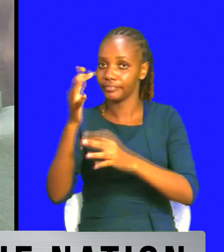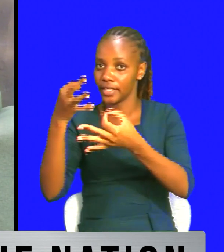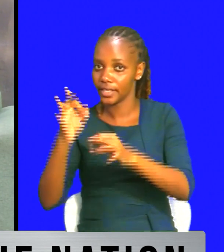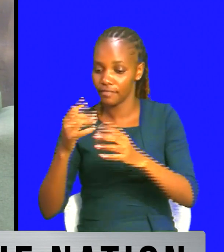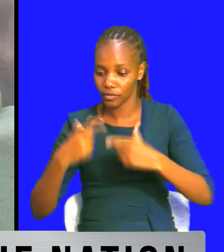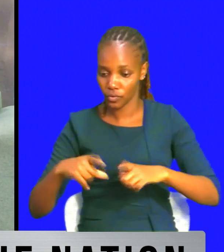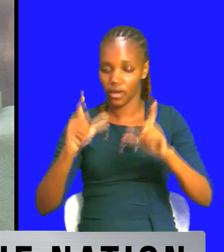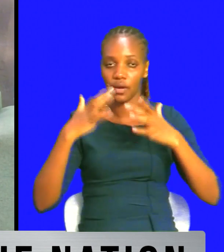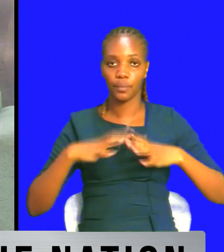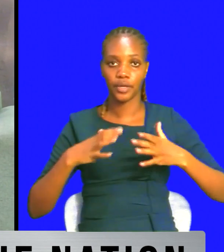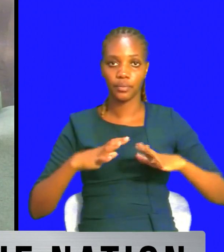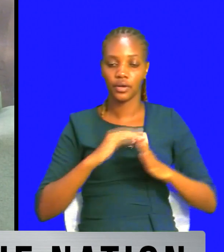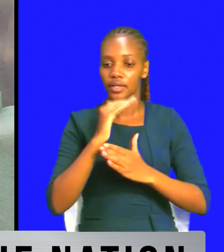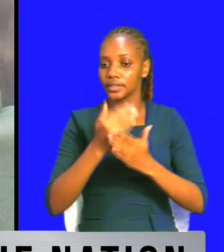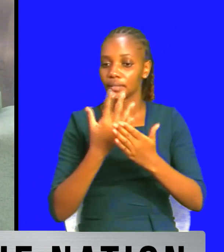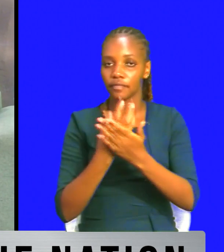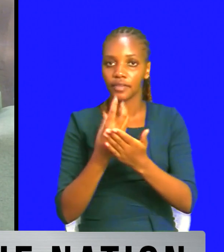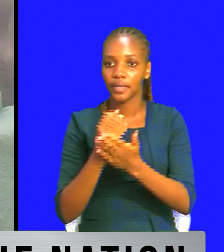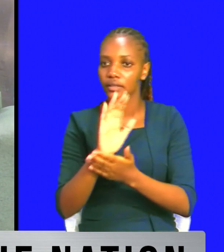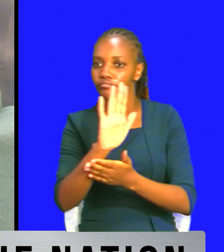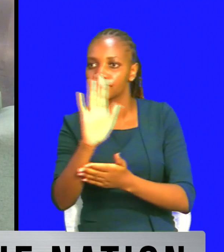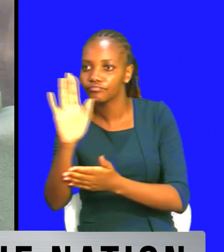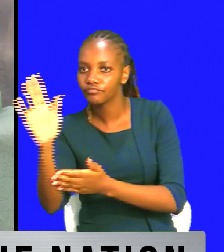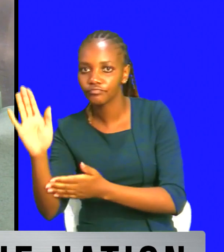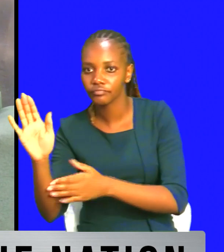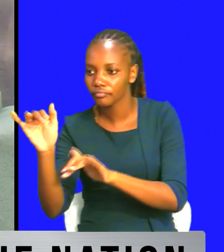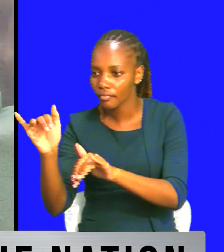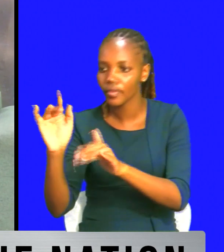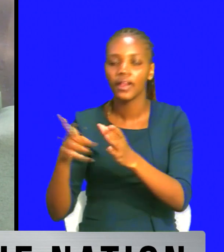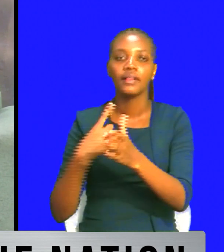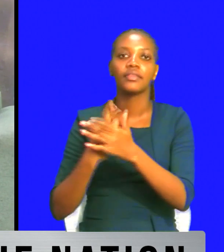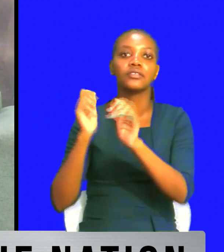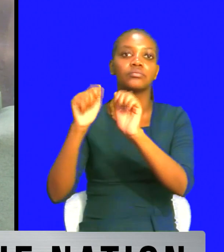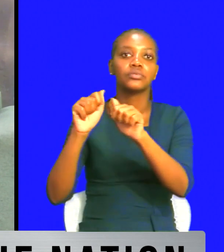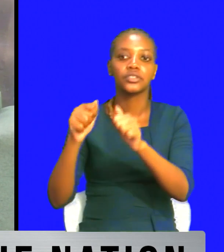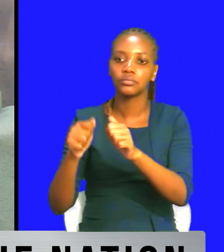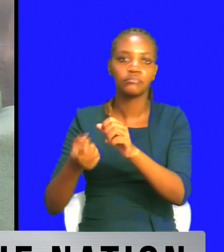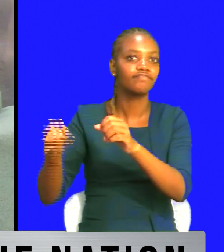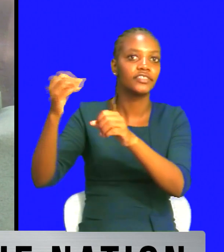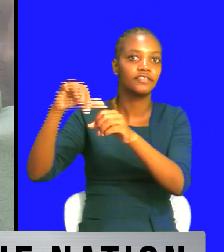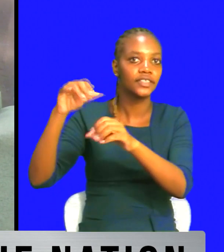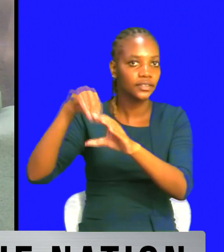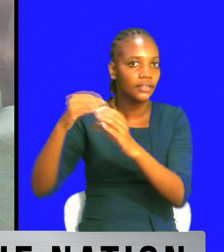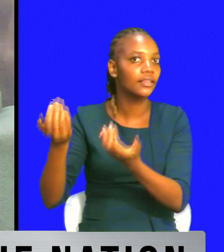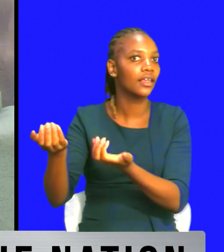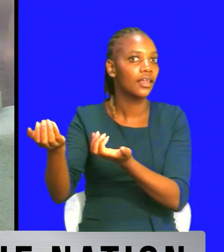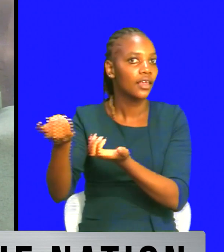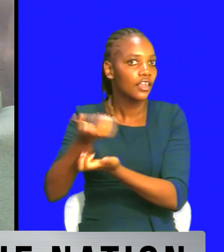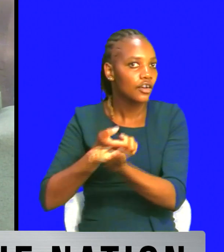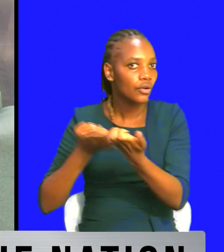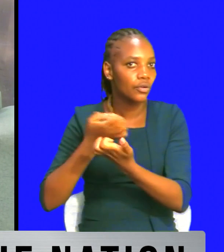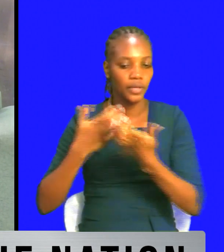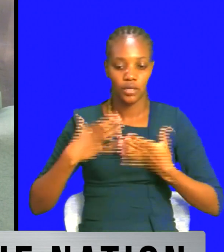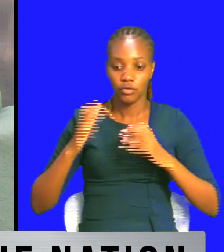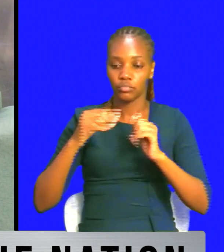allow people some of the monies in their pockets, it will go into the economy, and people will be able to purchase things